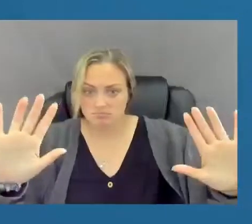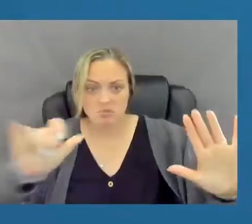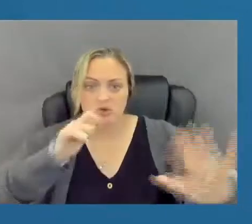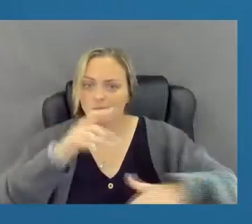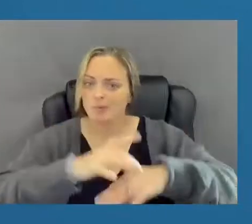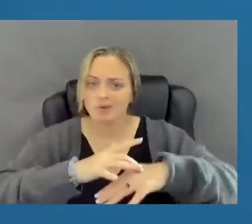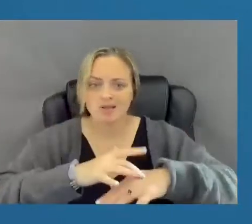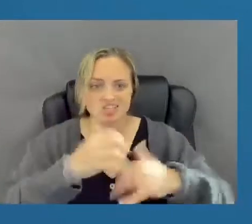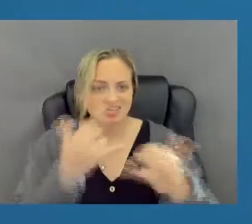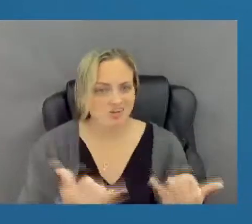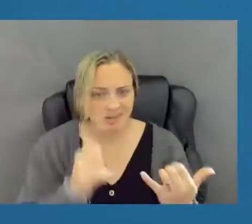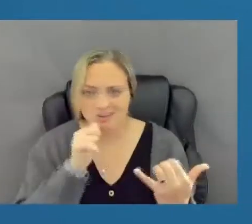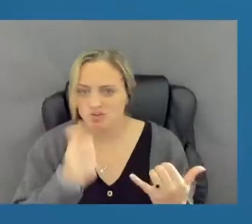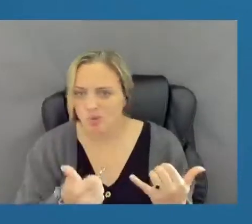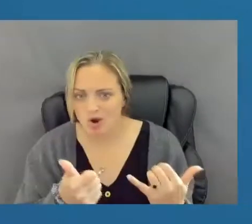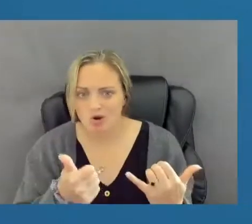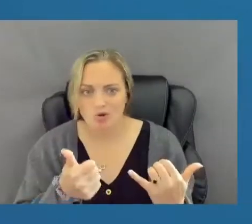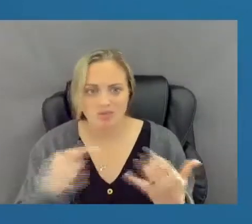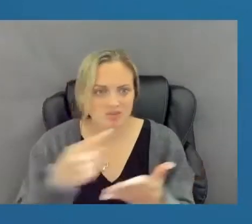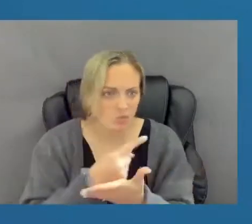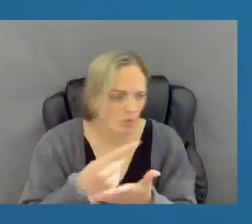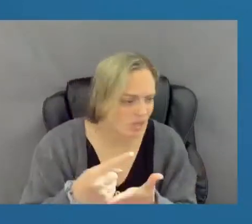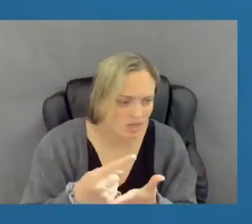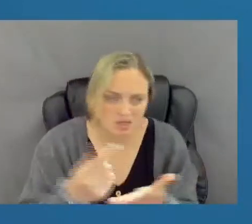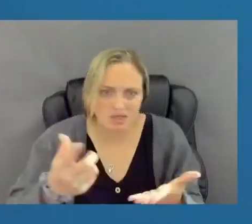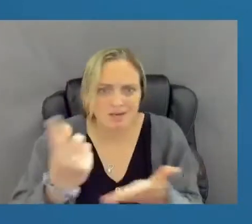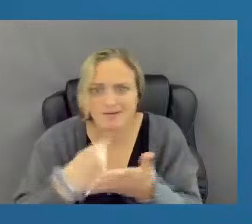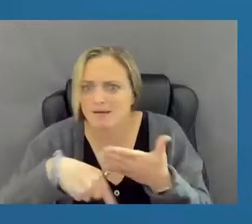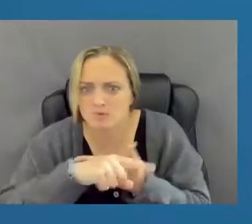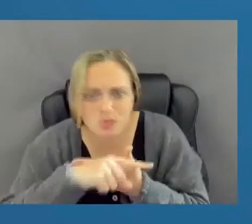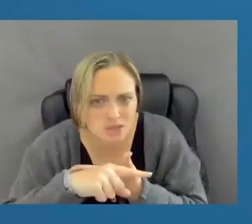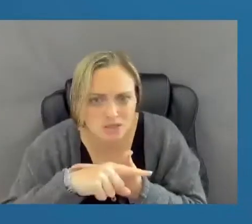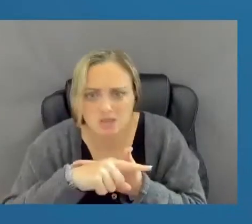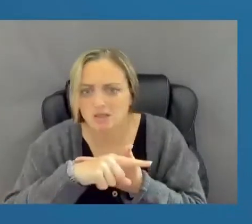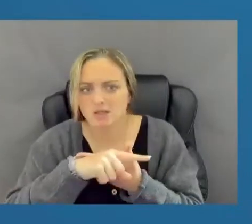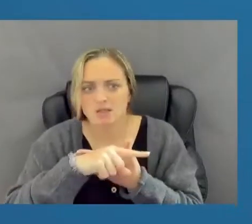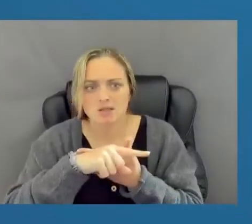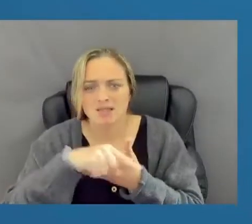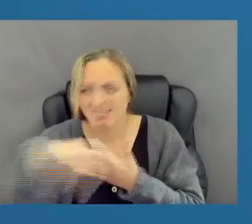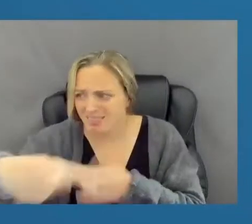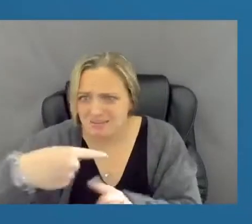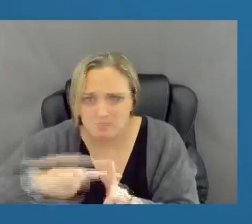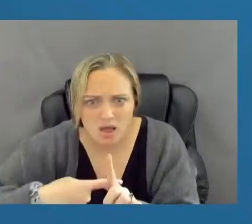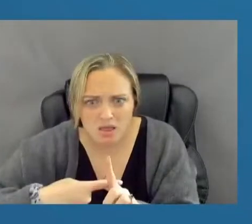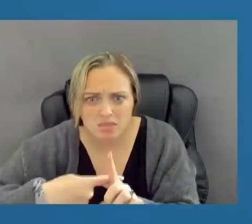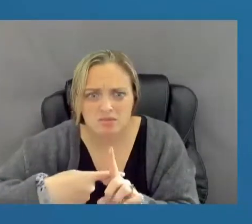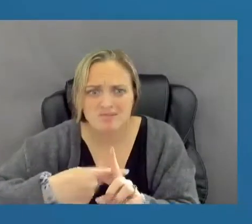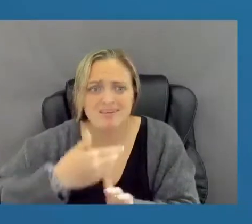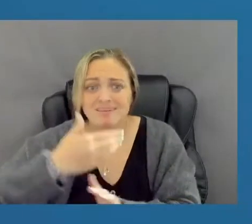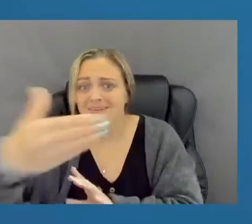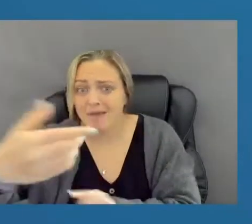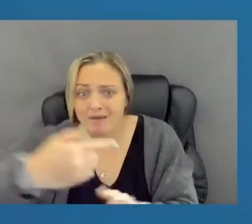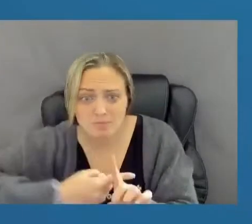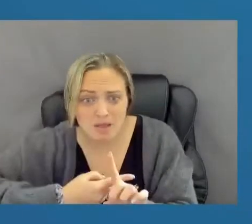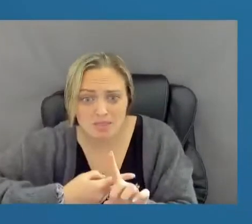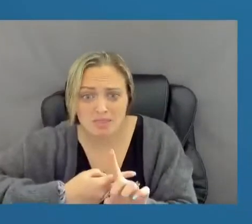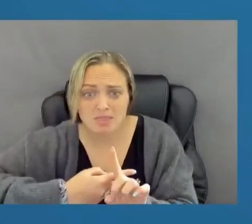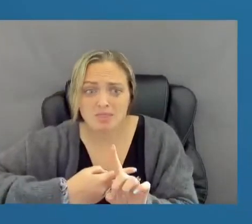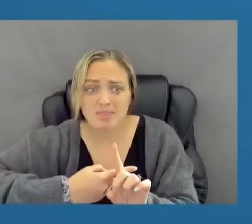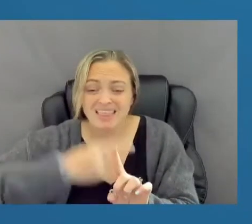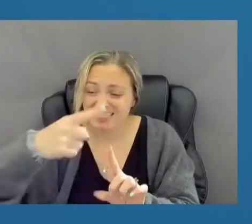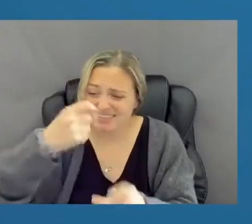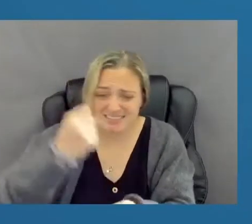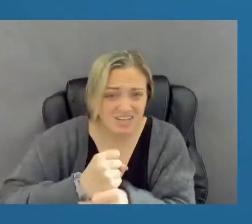tomorrow, hands off this week, hands off next week, hands off this month, hands off next month, hands off this